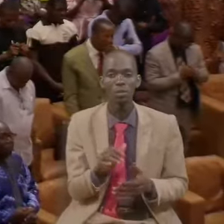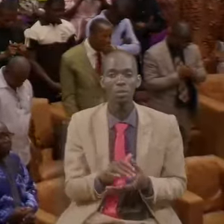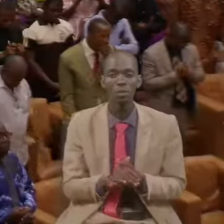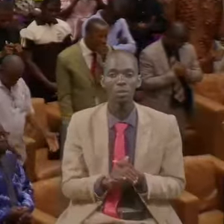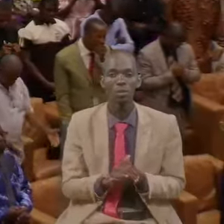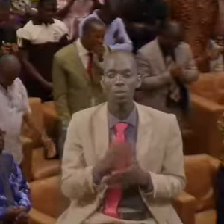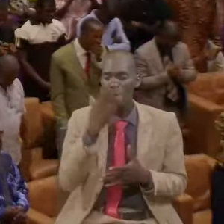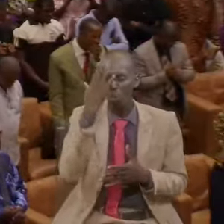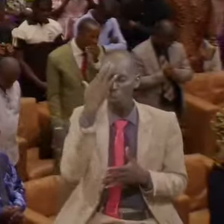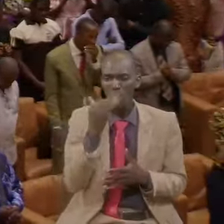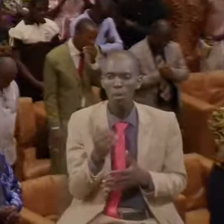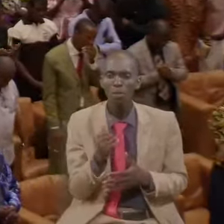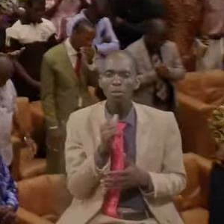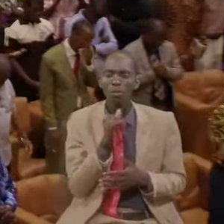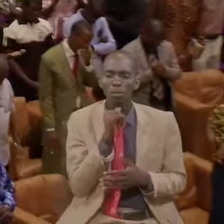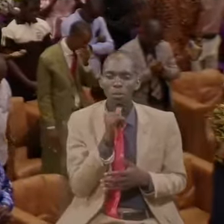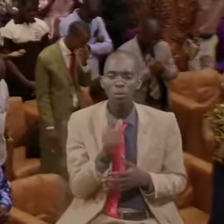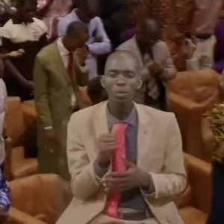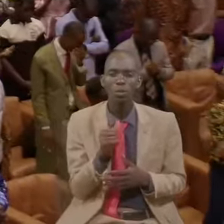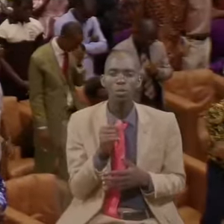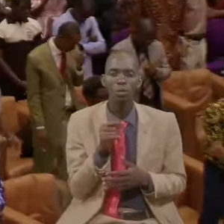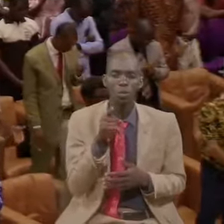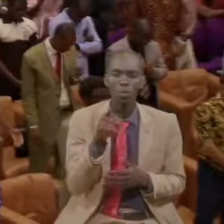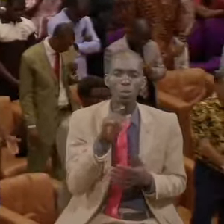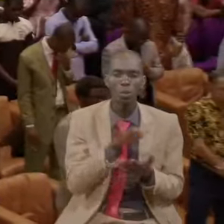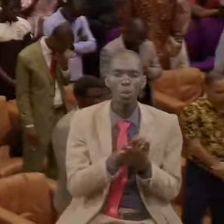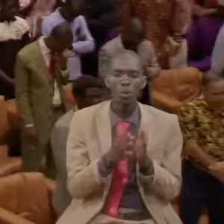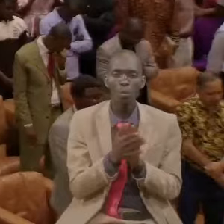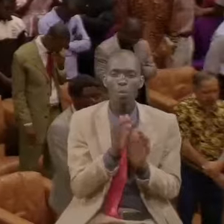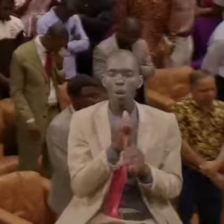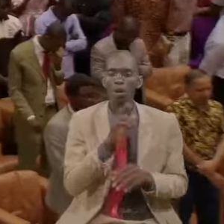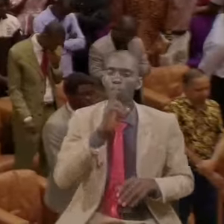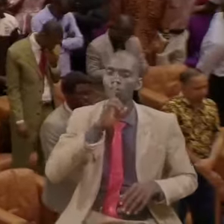Why don't you become a real believer,